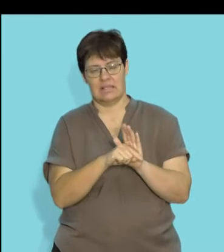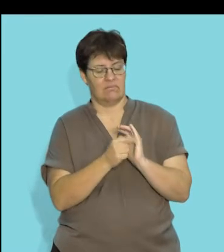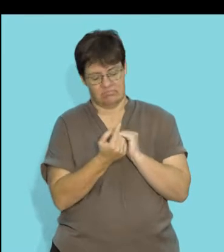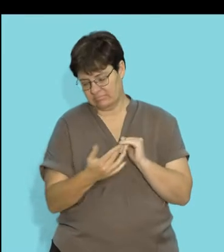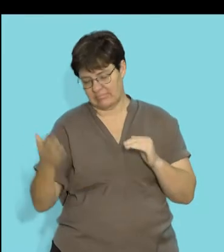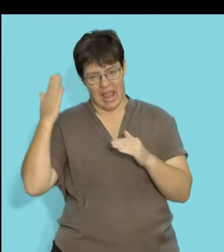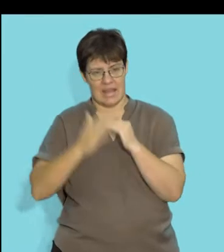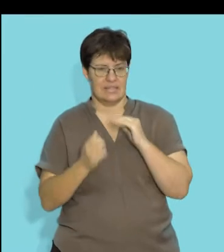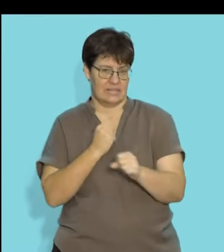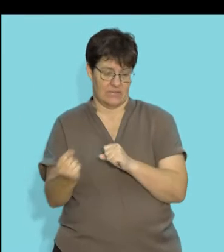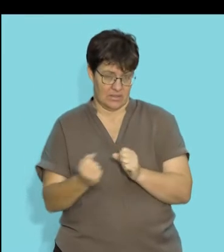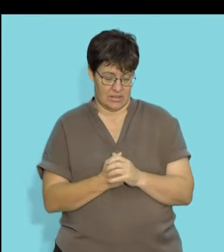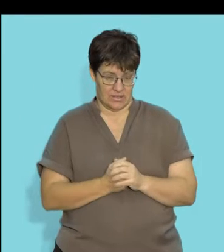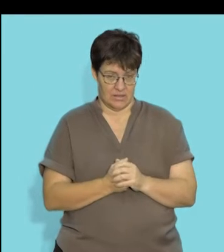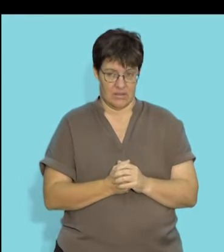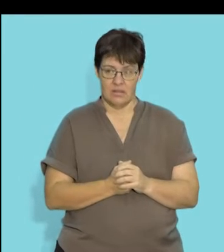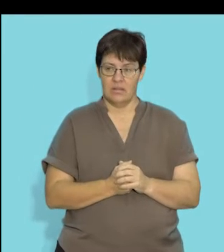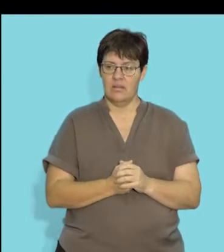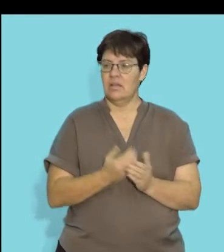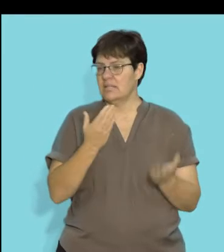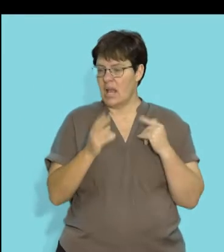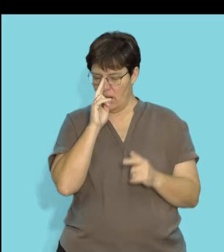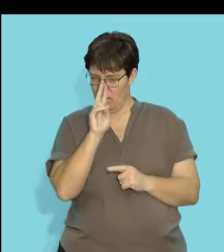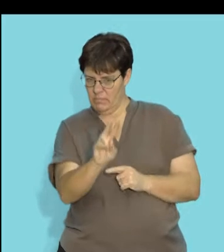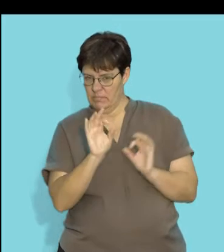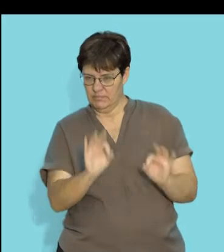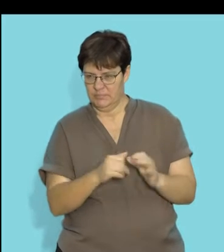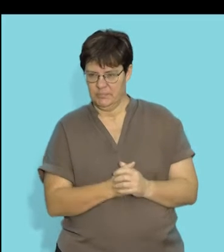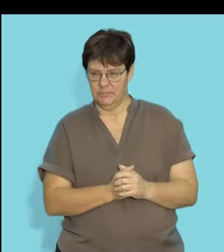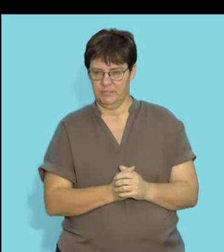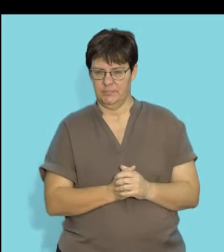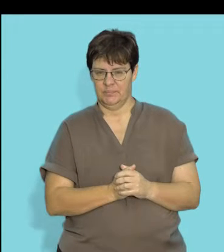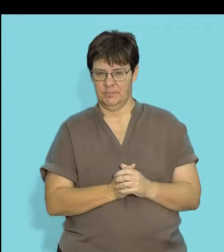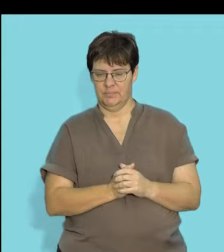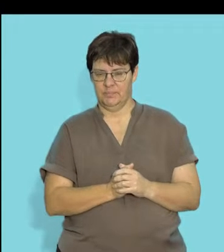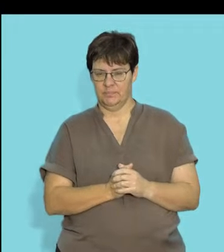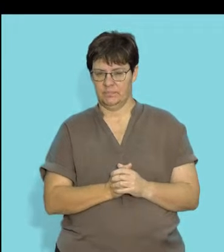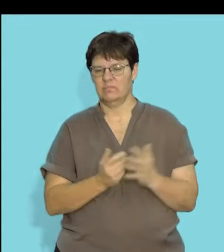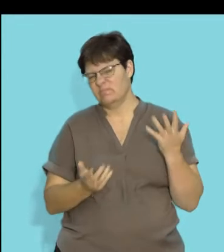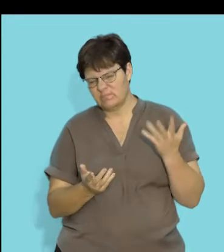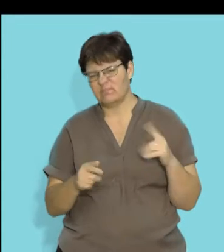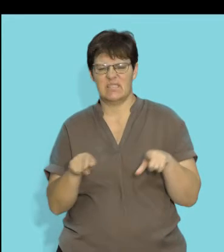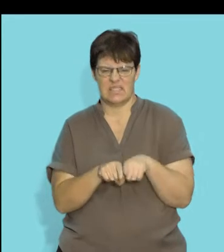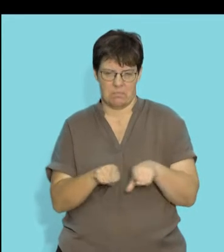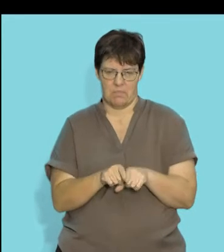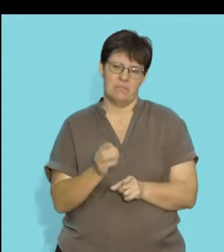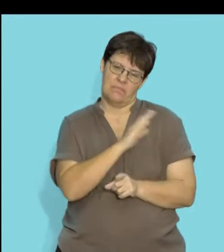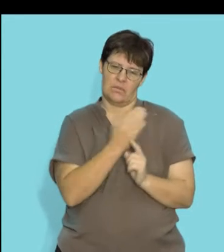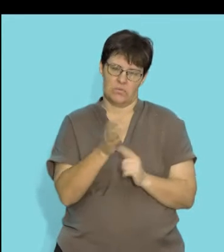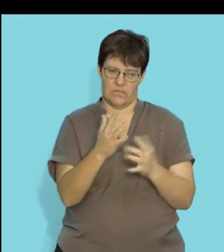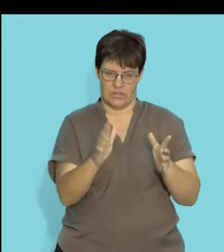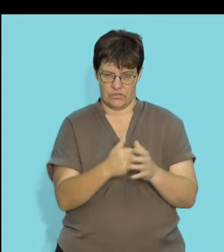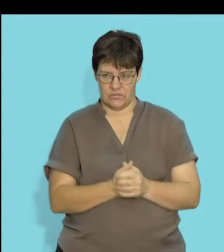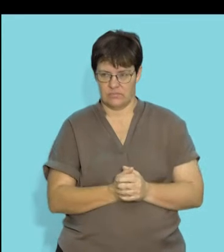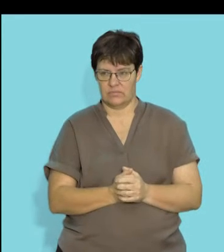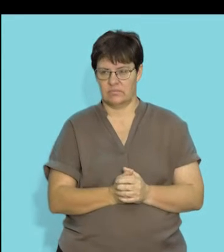positive and negative infinity. If you draw it up to scale, it will look like this, which is more or less the same